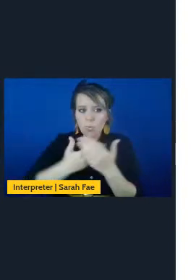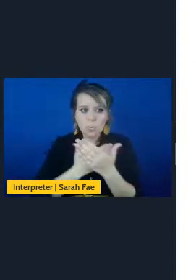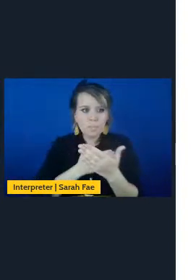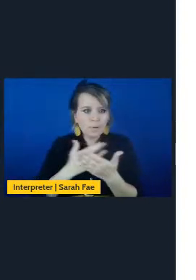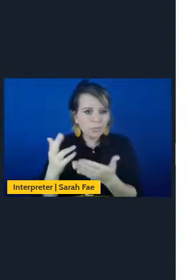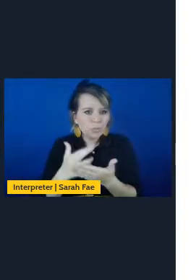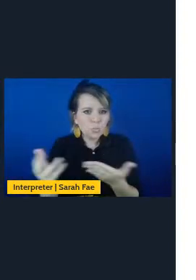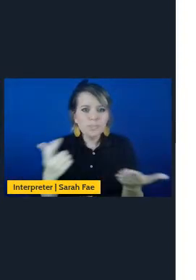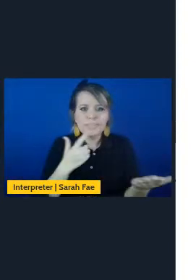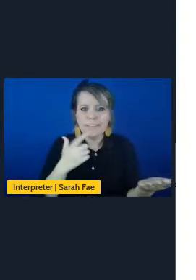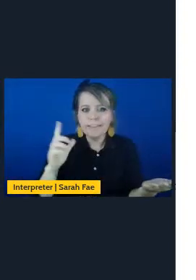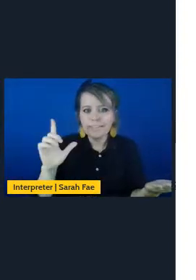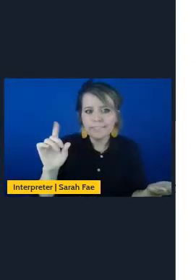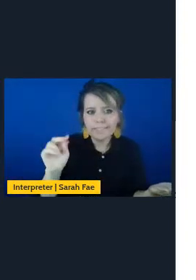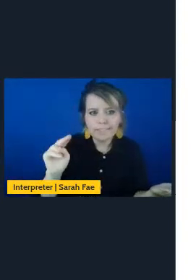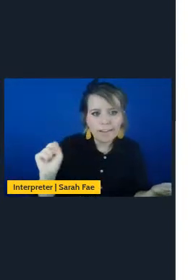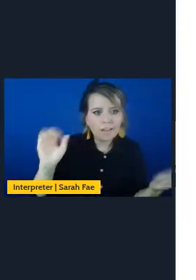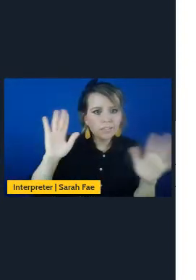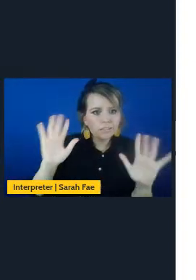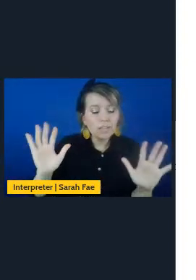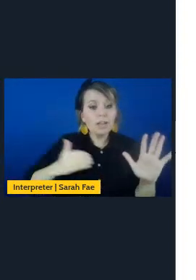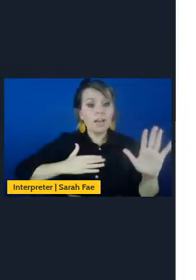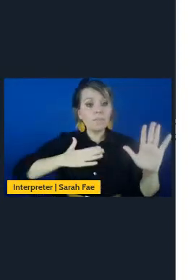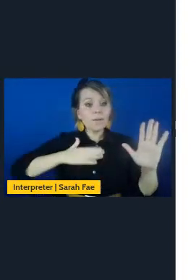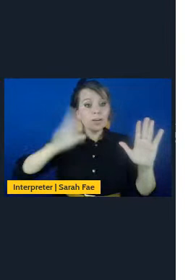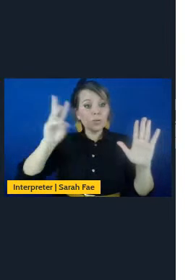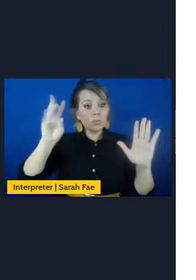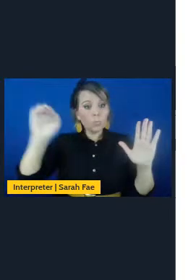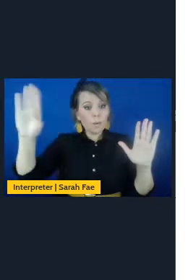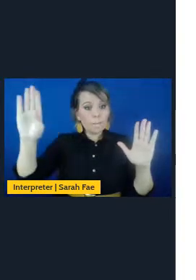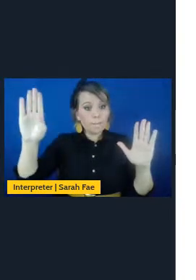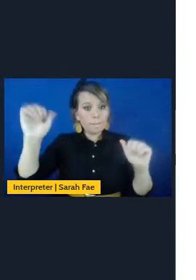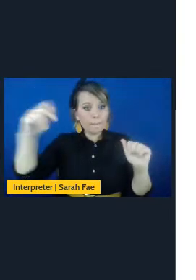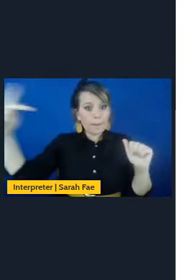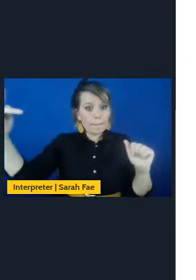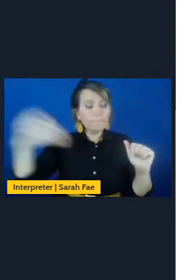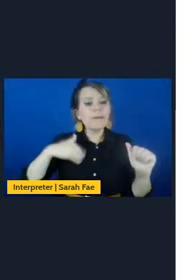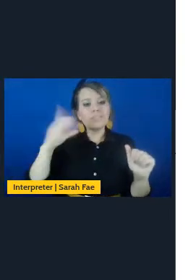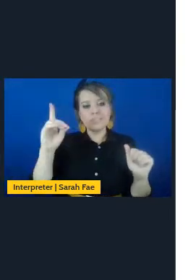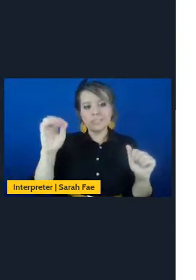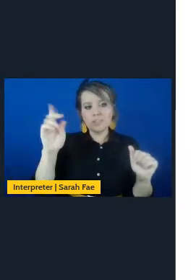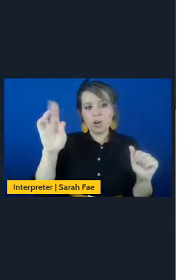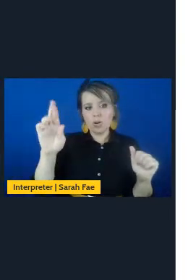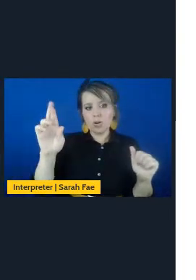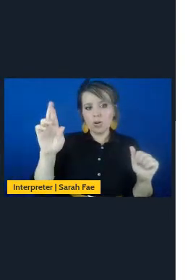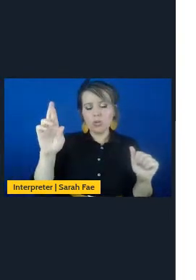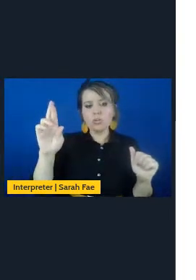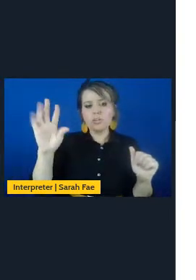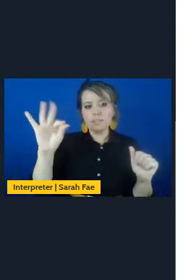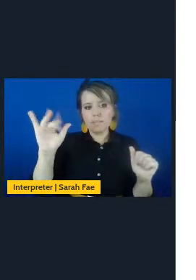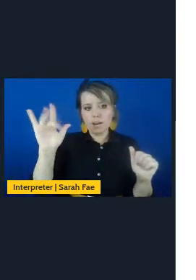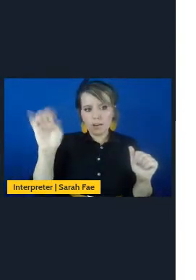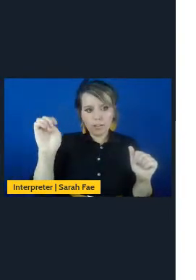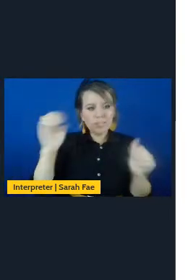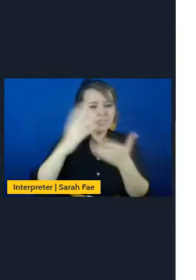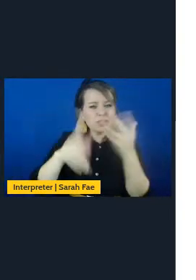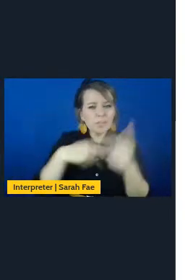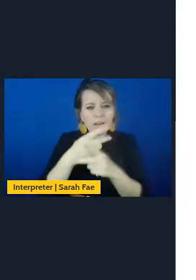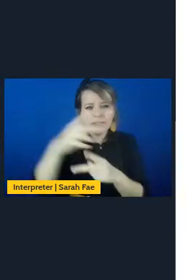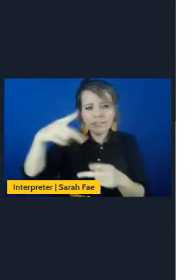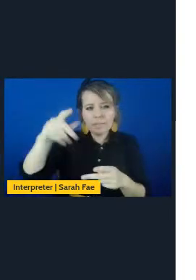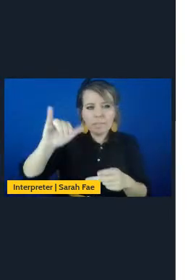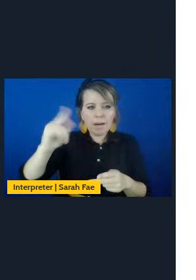say DNS and etc. I have my web app that contains a Docker file and some app.py, let's assume it's some kind of Python